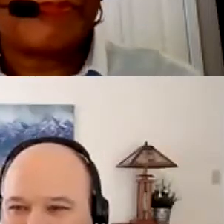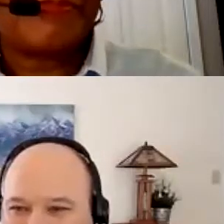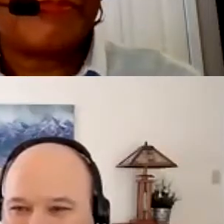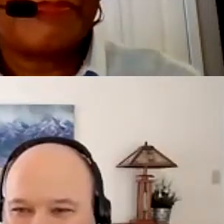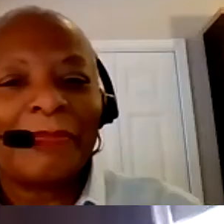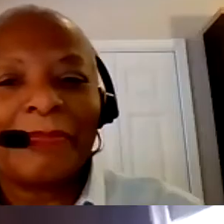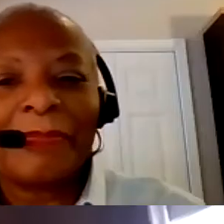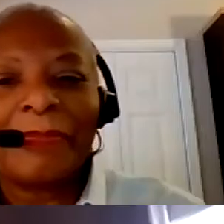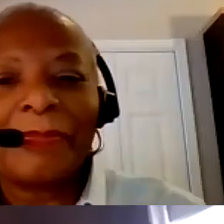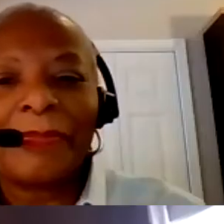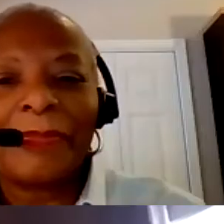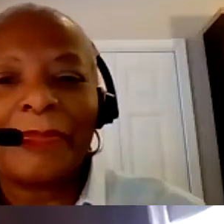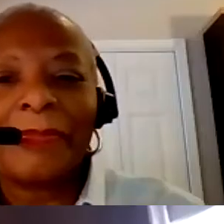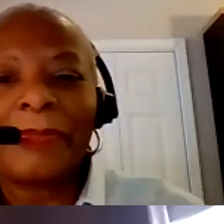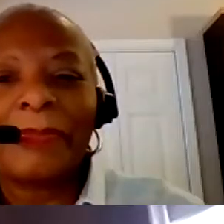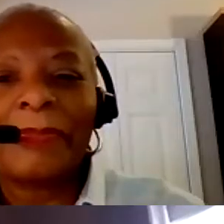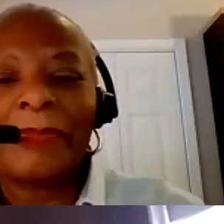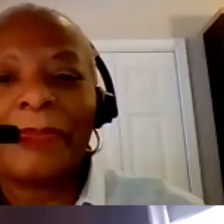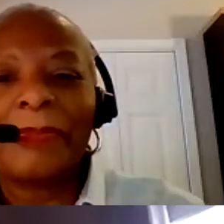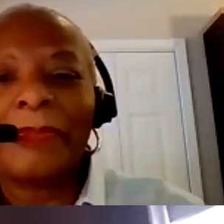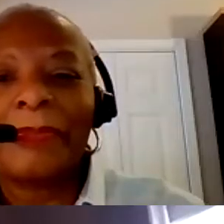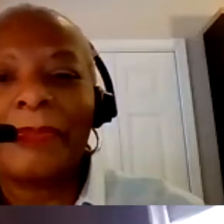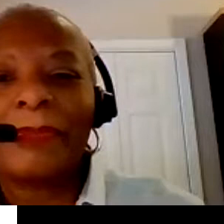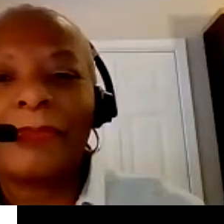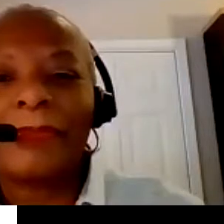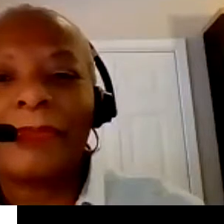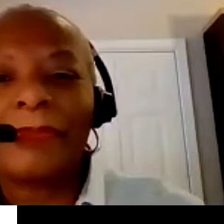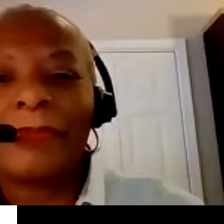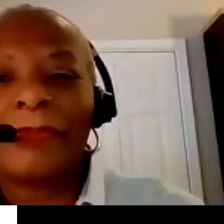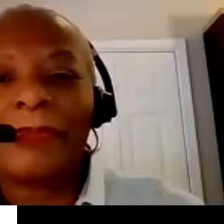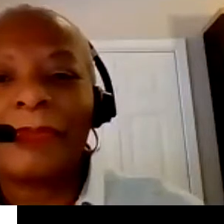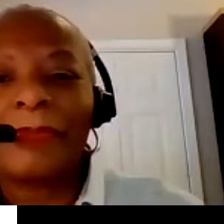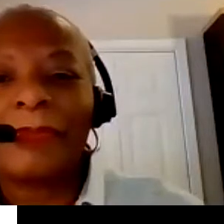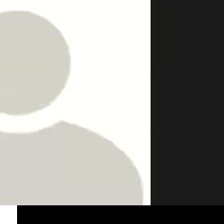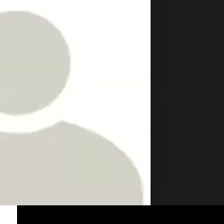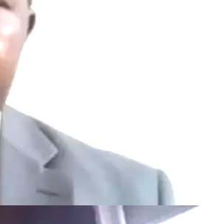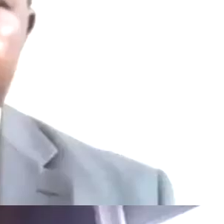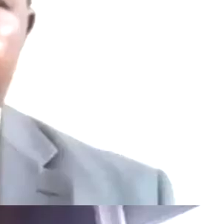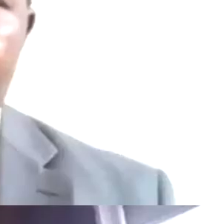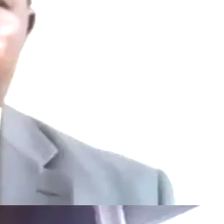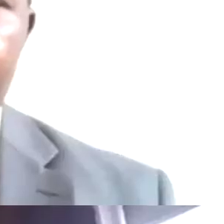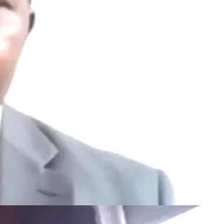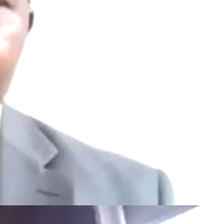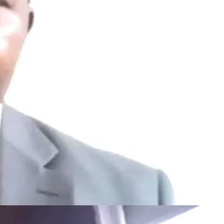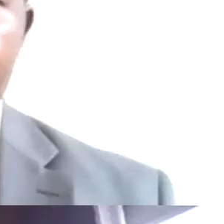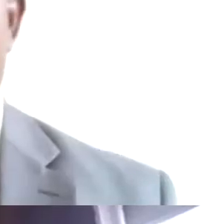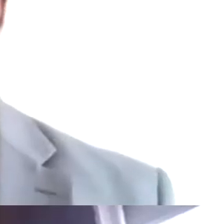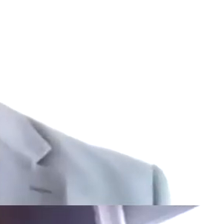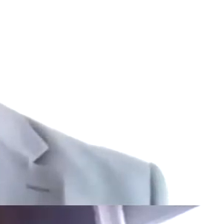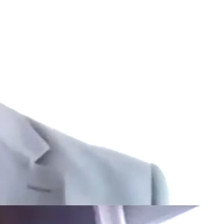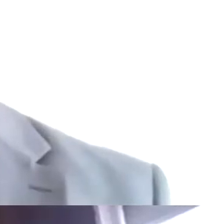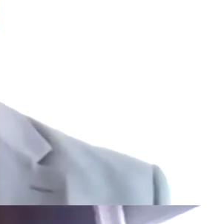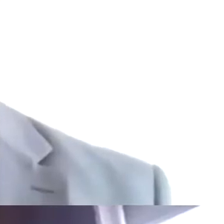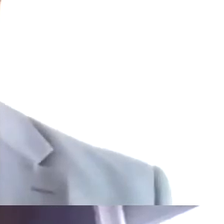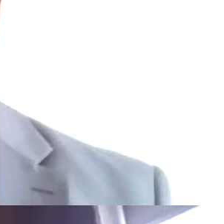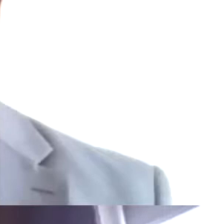great presentation. Really fascinating information, that's for sure. Lots of opportunities and for connections across